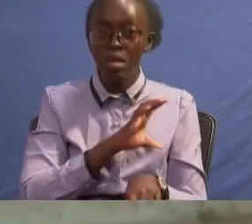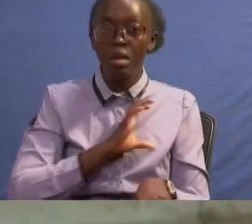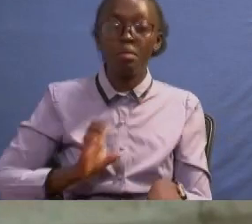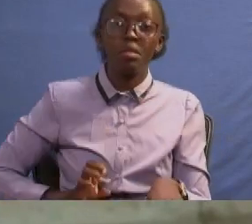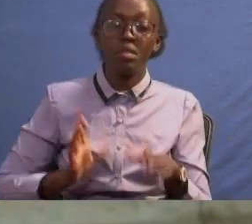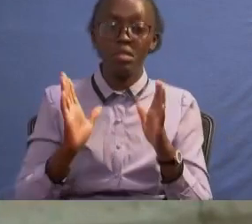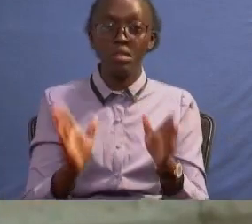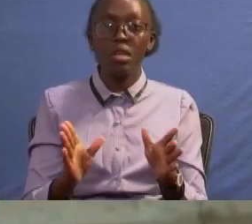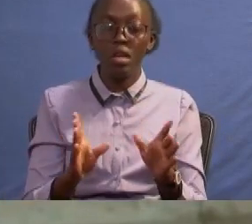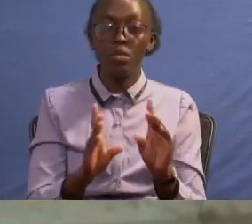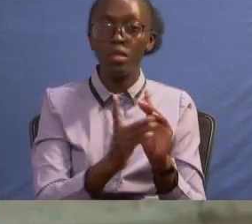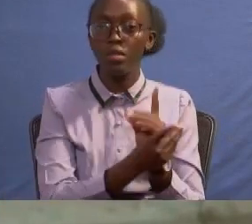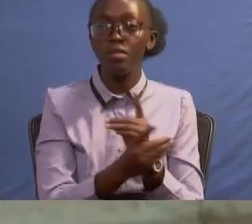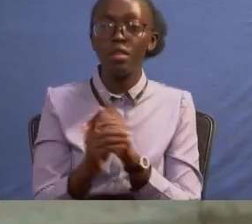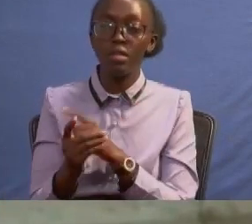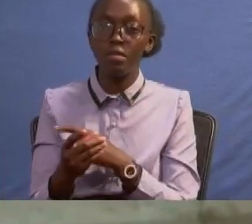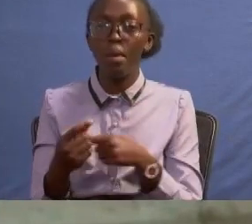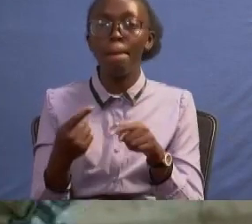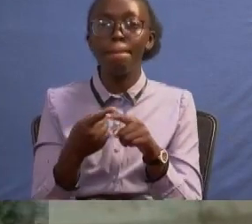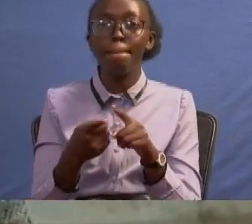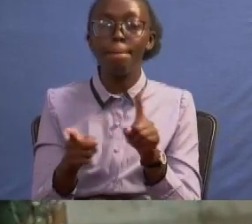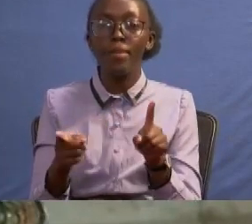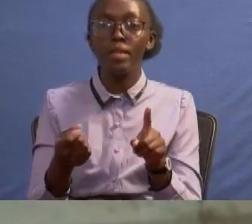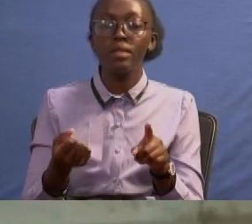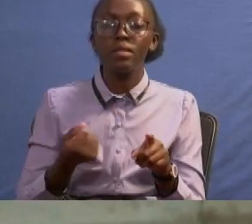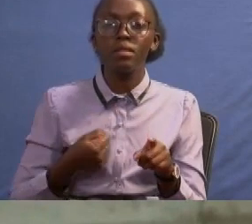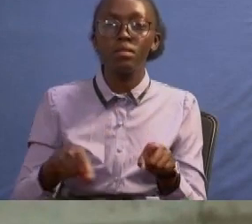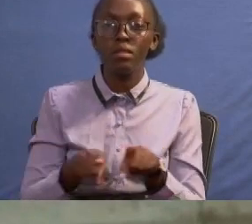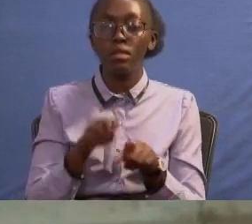one from Sarah and another from Hagar.